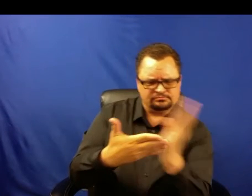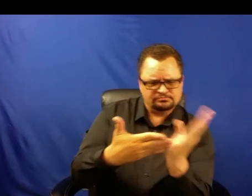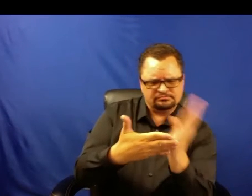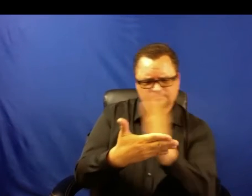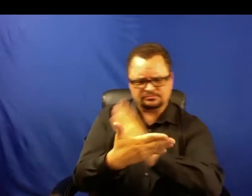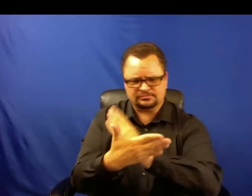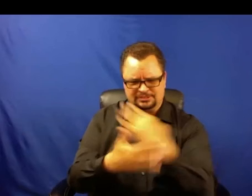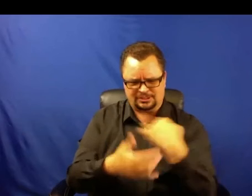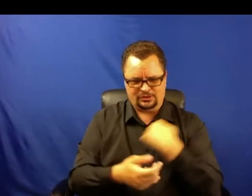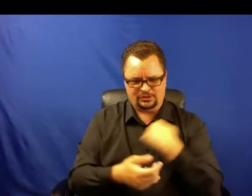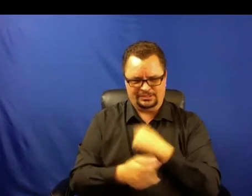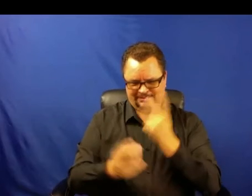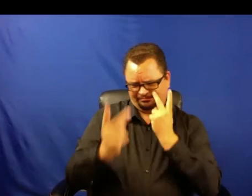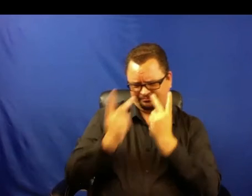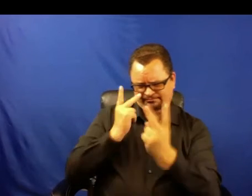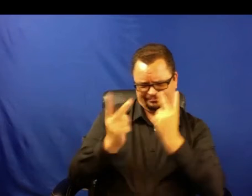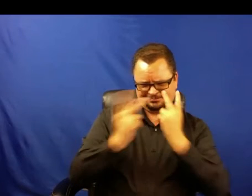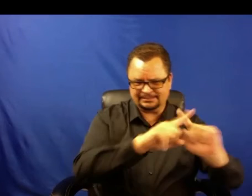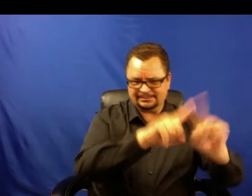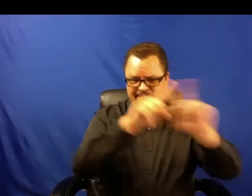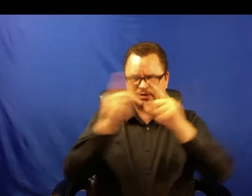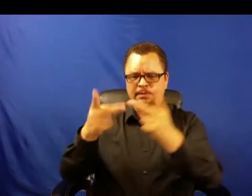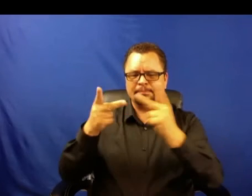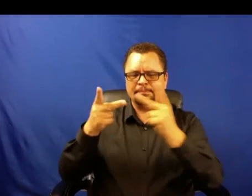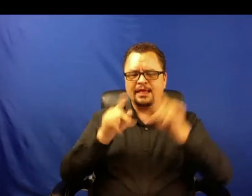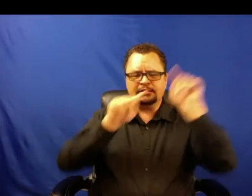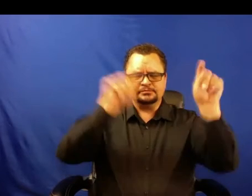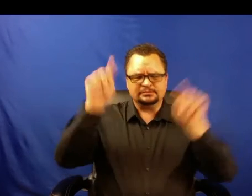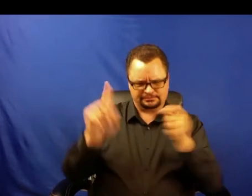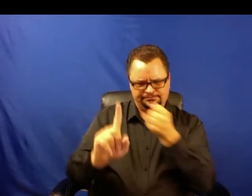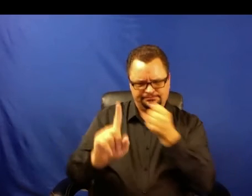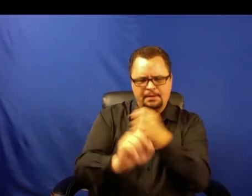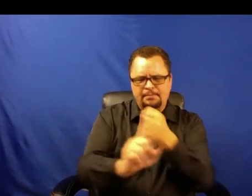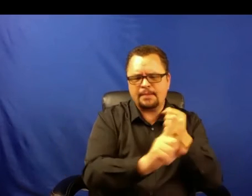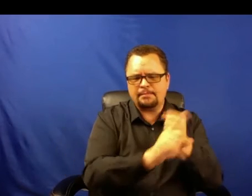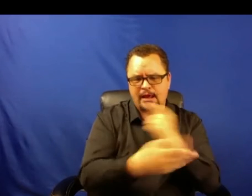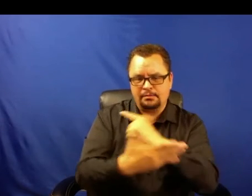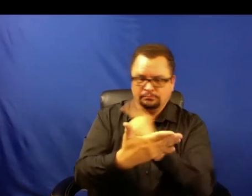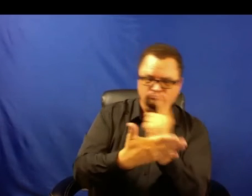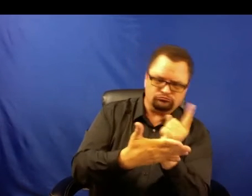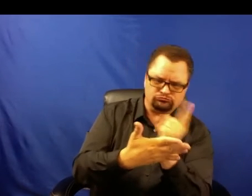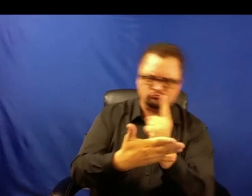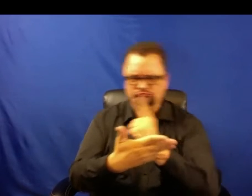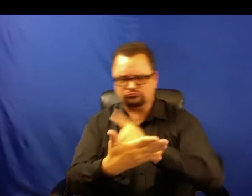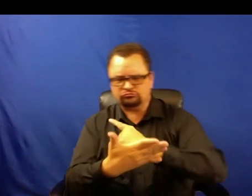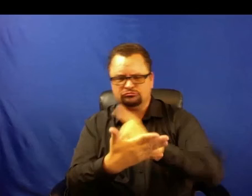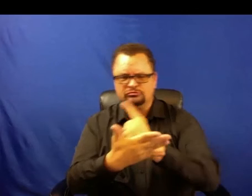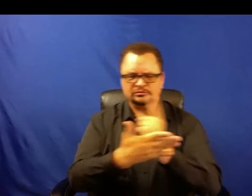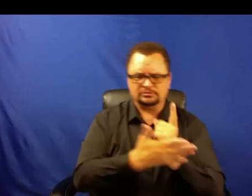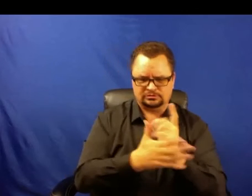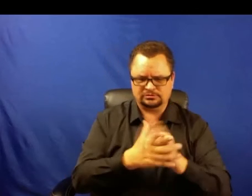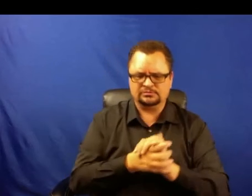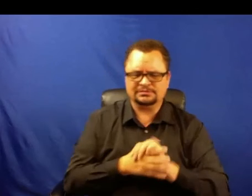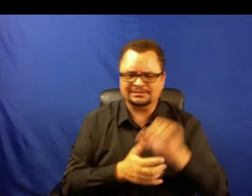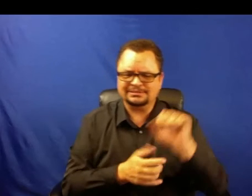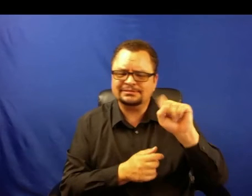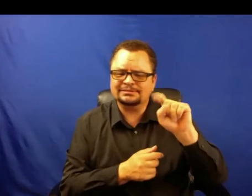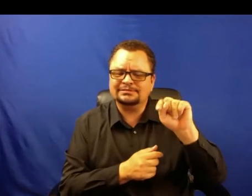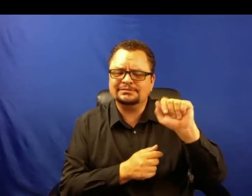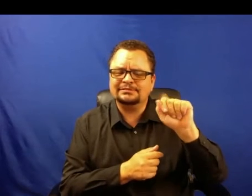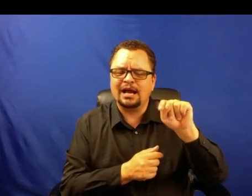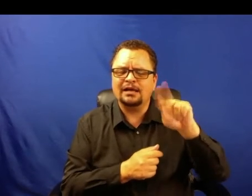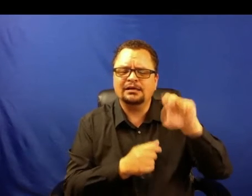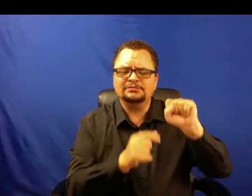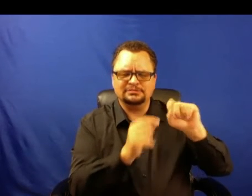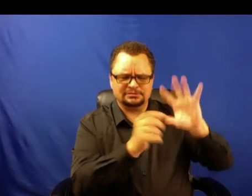this is census. This is not only the number of admissions per day, but reflects how long these patients are staying,